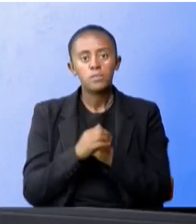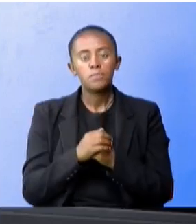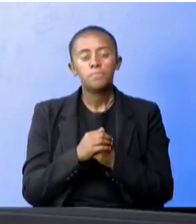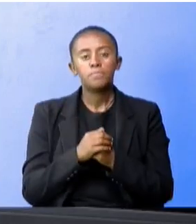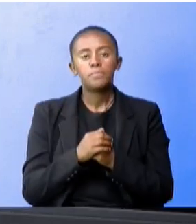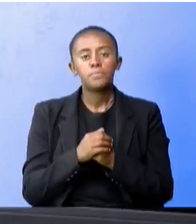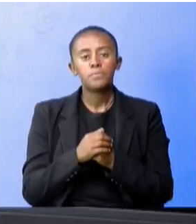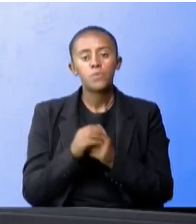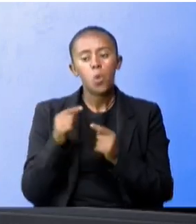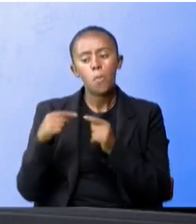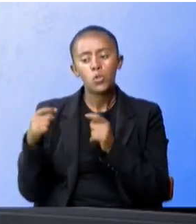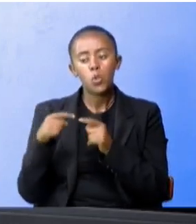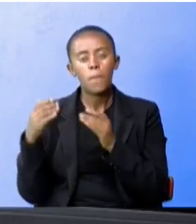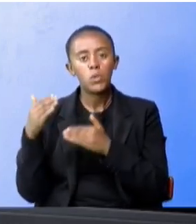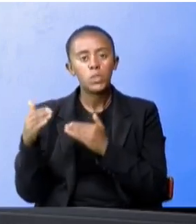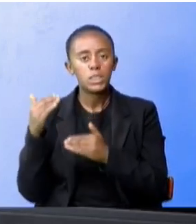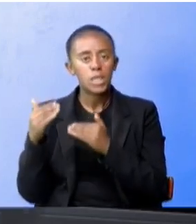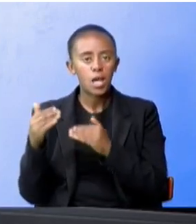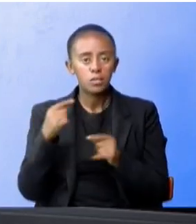sides,